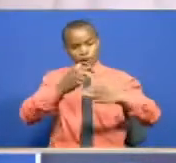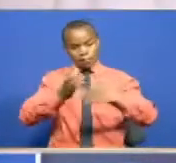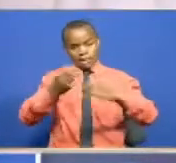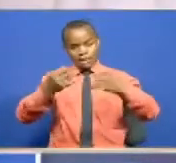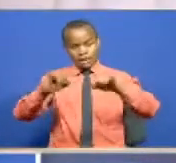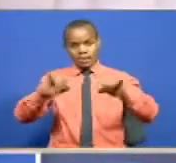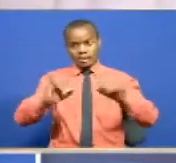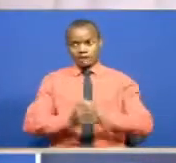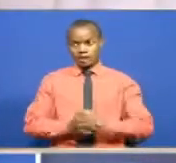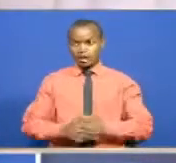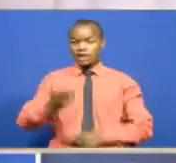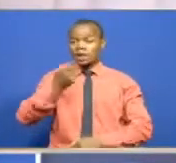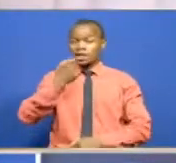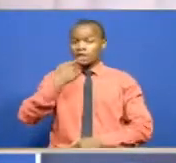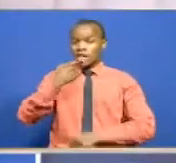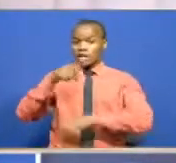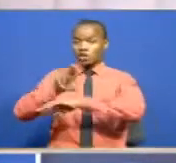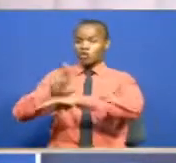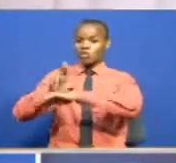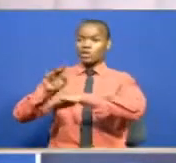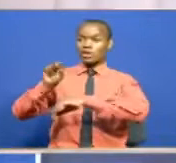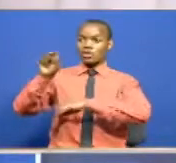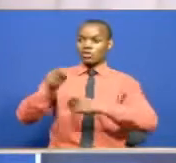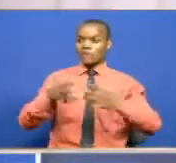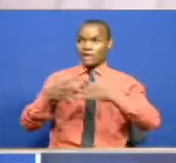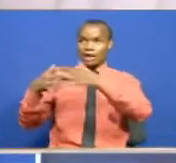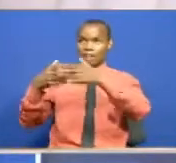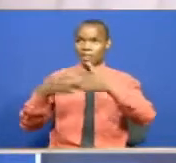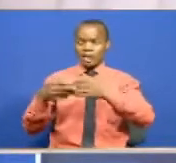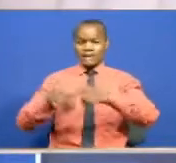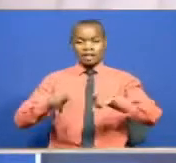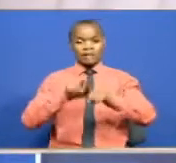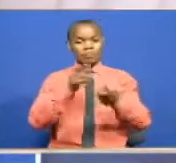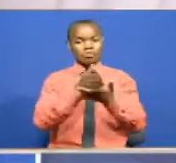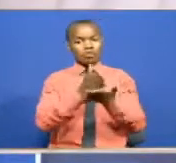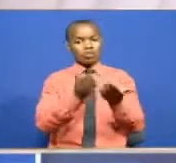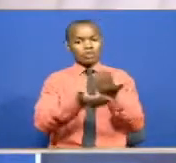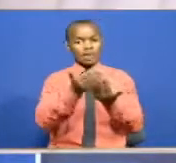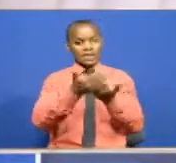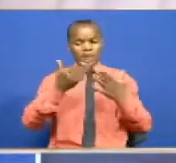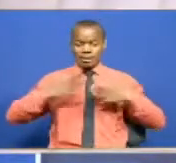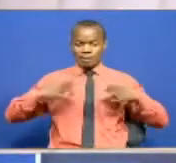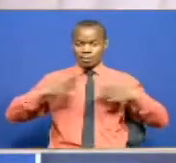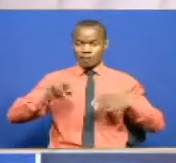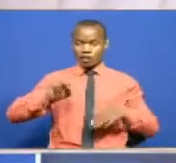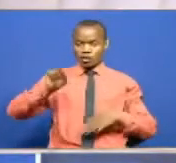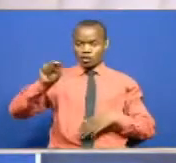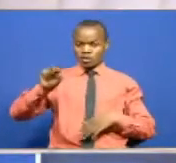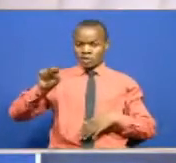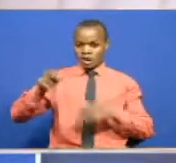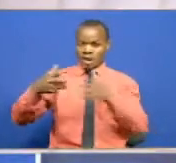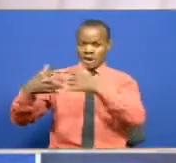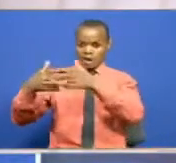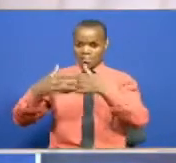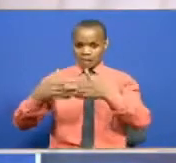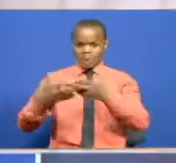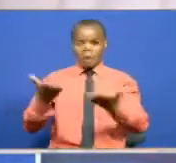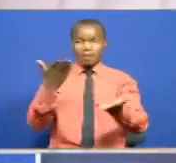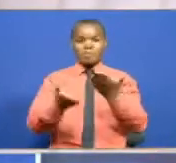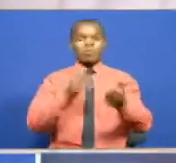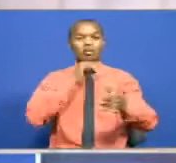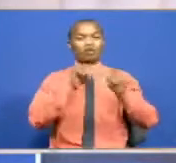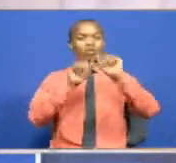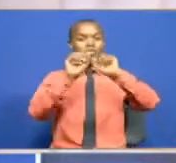drugs we use in North America have been tested in patients in North America. They may or may not apply to patients in